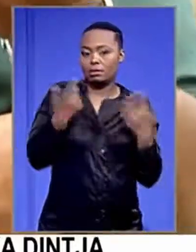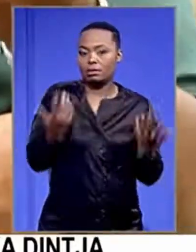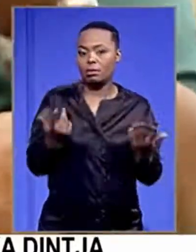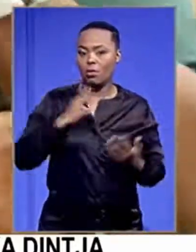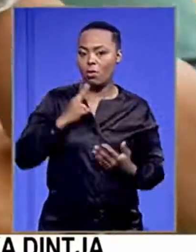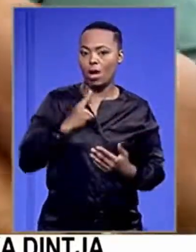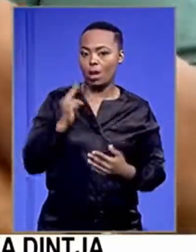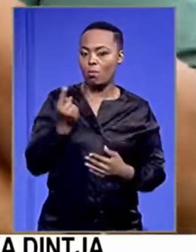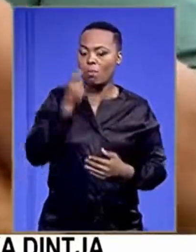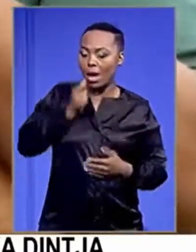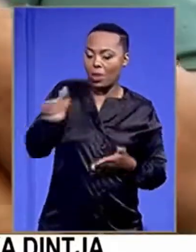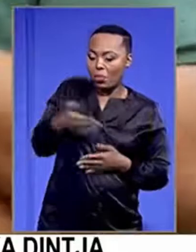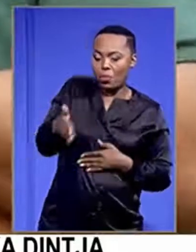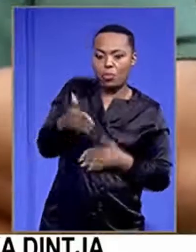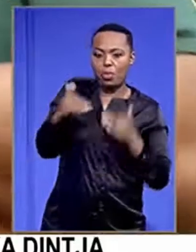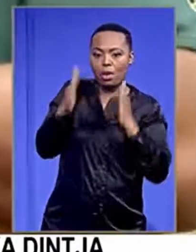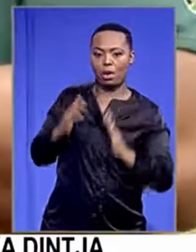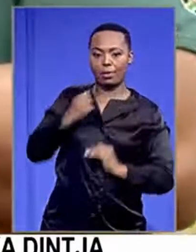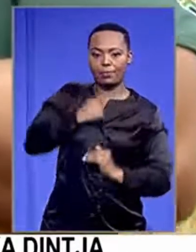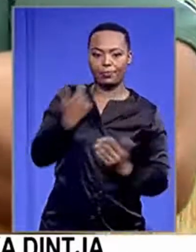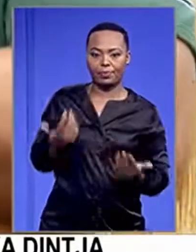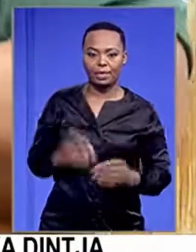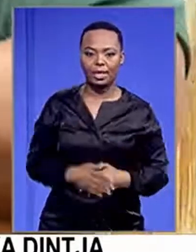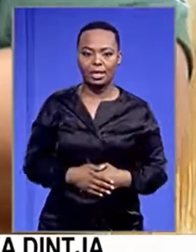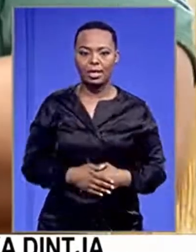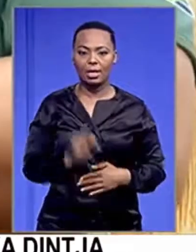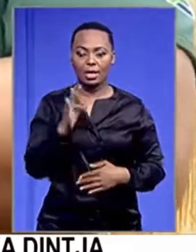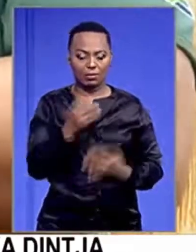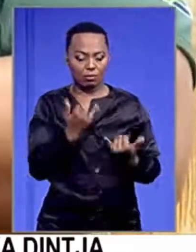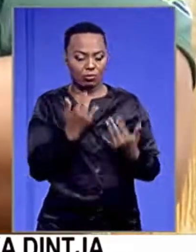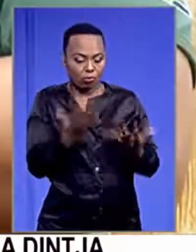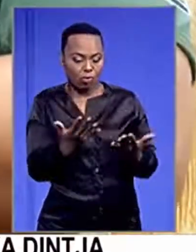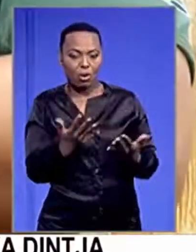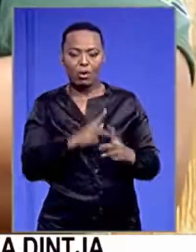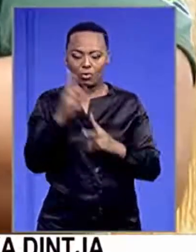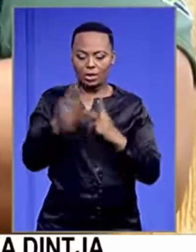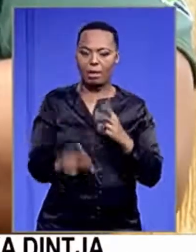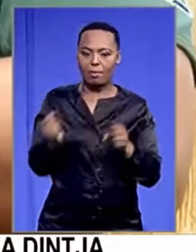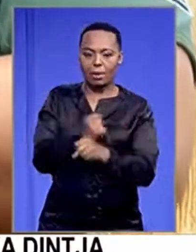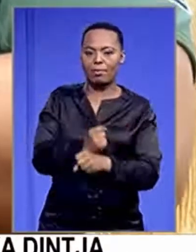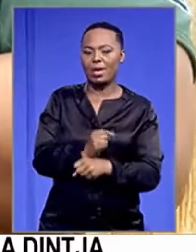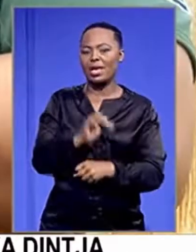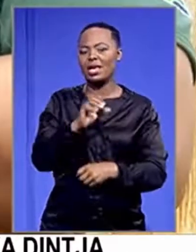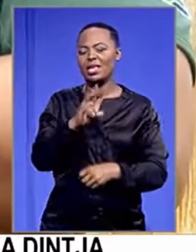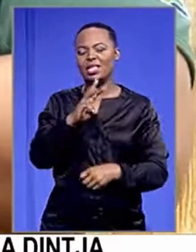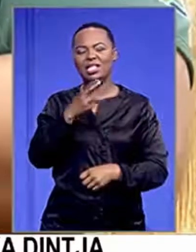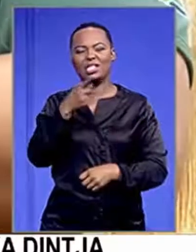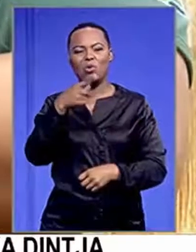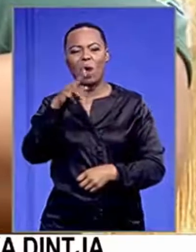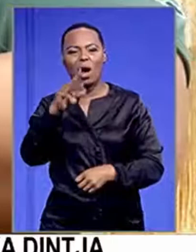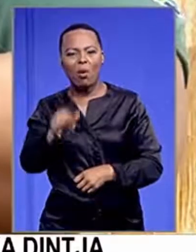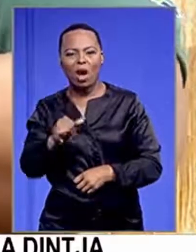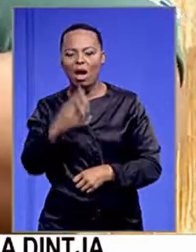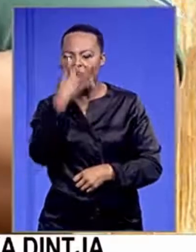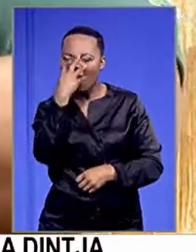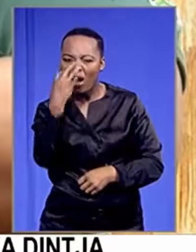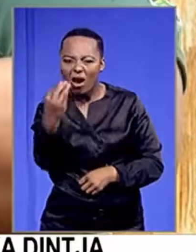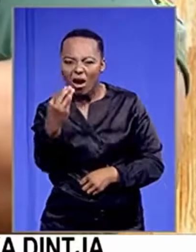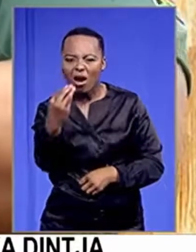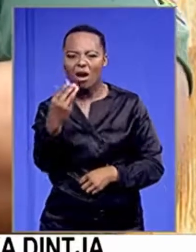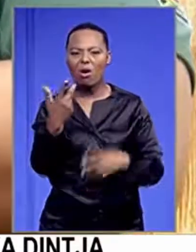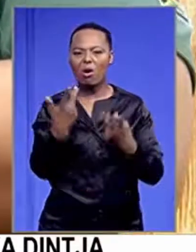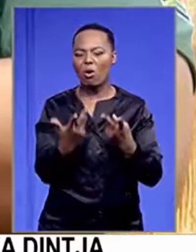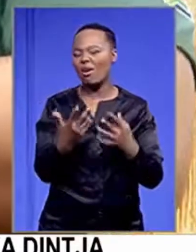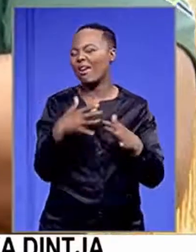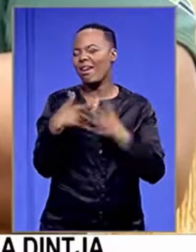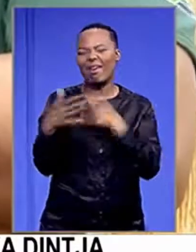to a vet owner you're going to get the same results. When it is a chihuahua or rottweiler or elsation you're going to get the